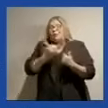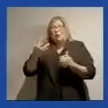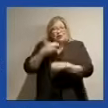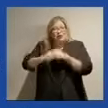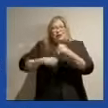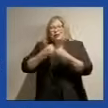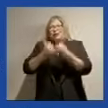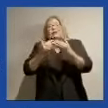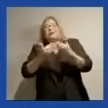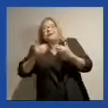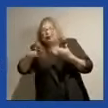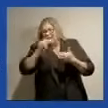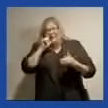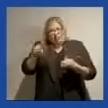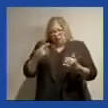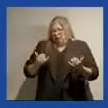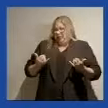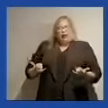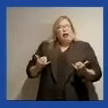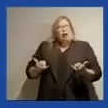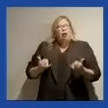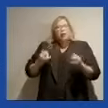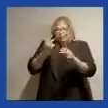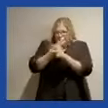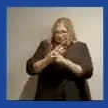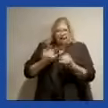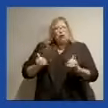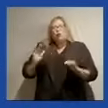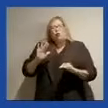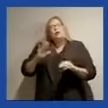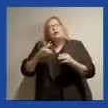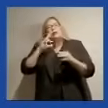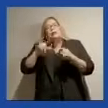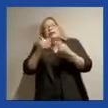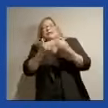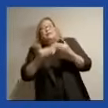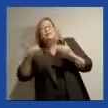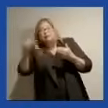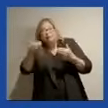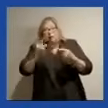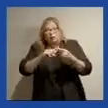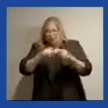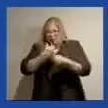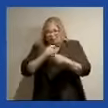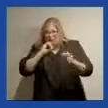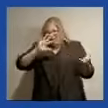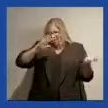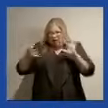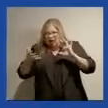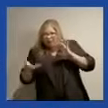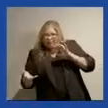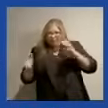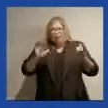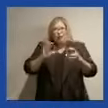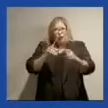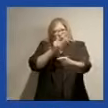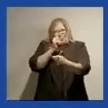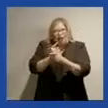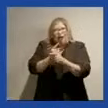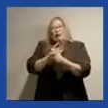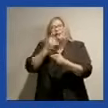problem? Not just a short-term strategy, but to get us back to right size, to address that remarkable